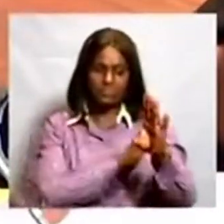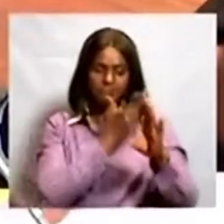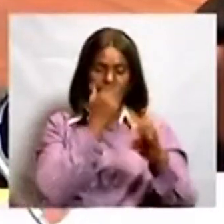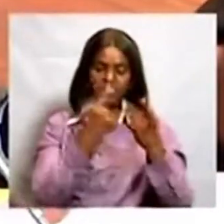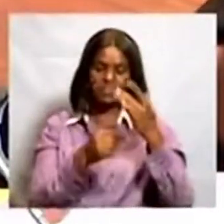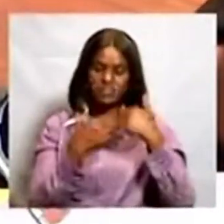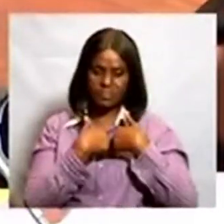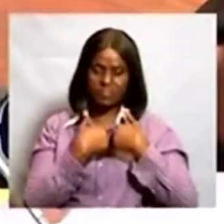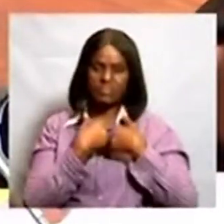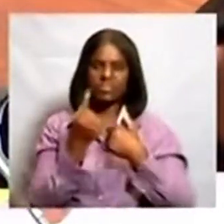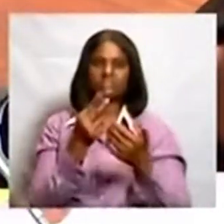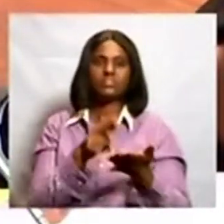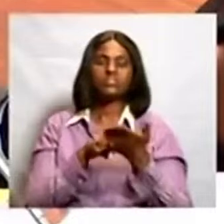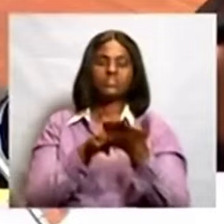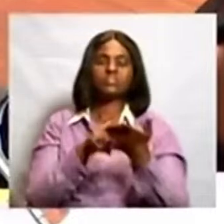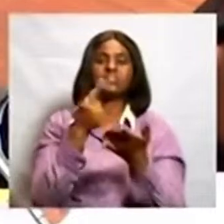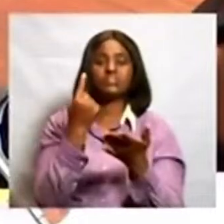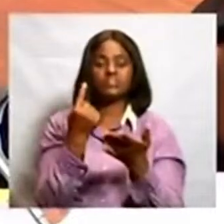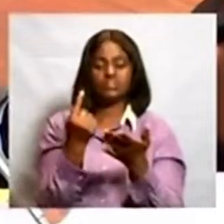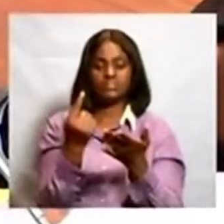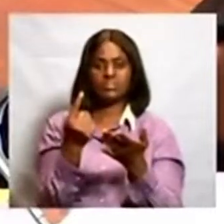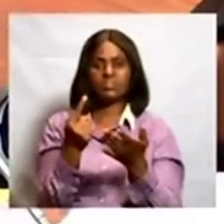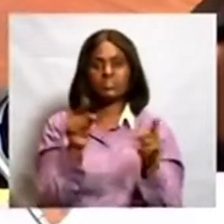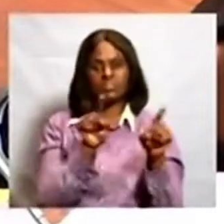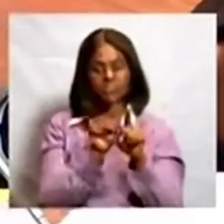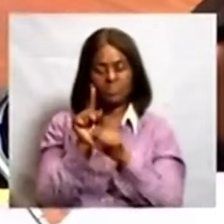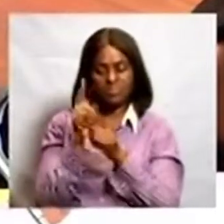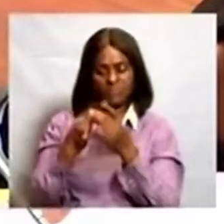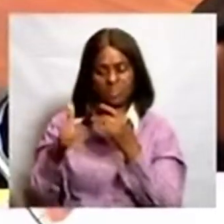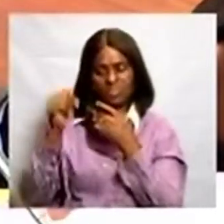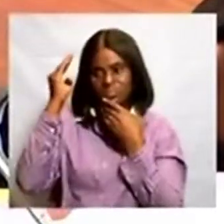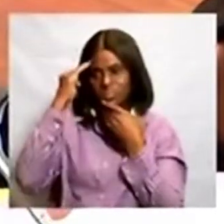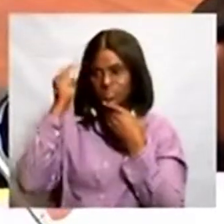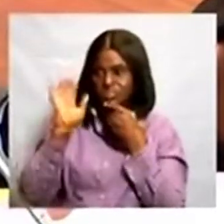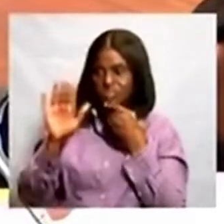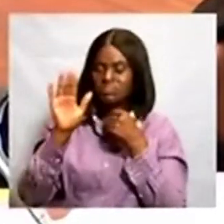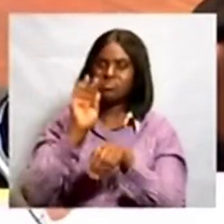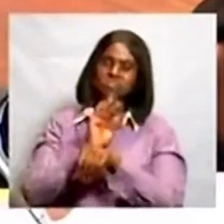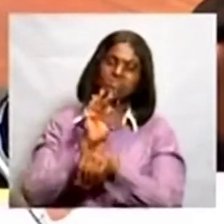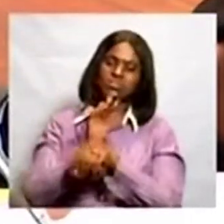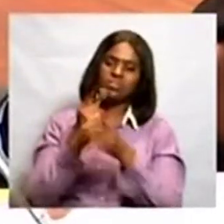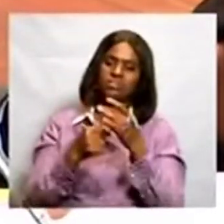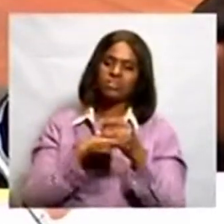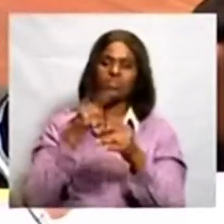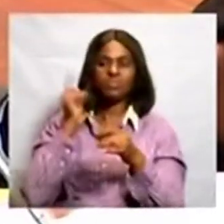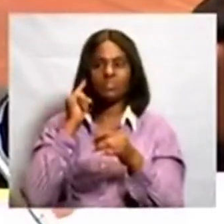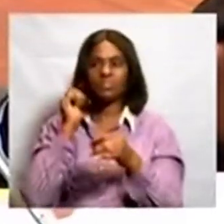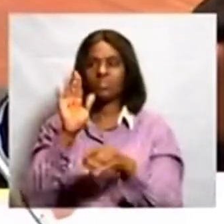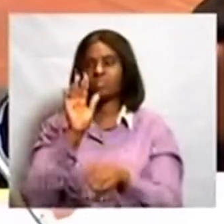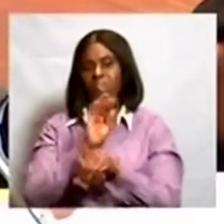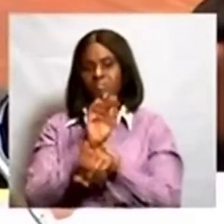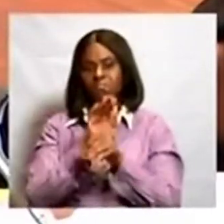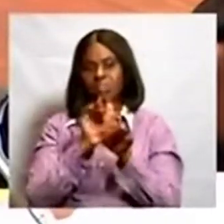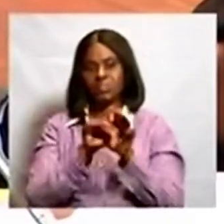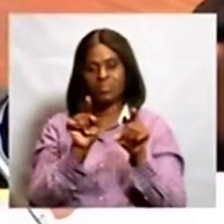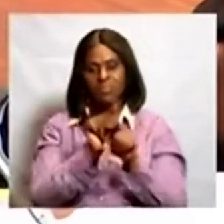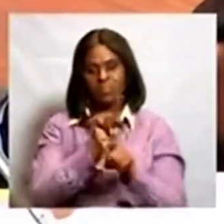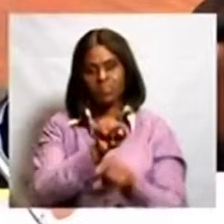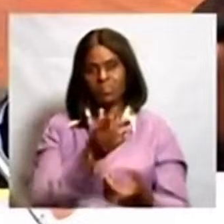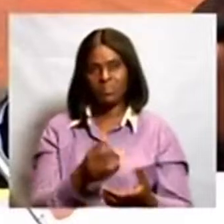one representative to also take their views. What's your comment? I would like to hear your comment on that.